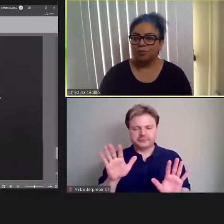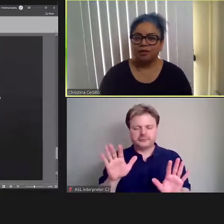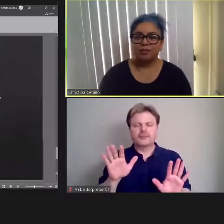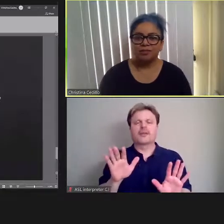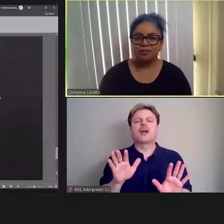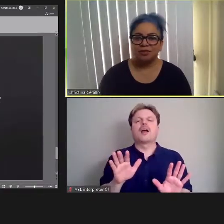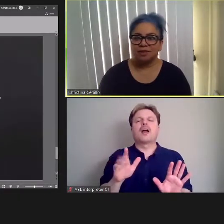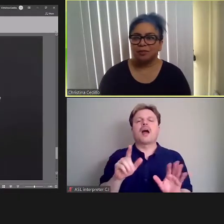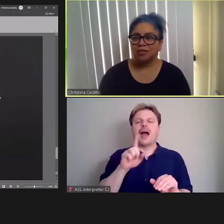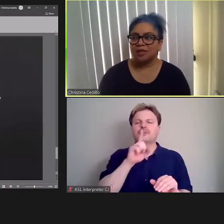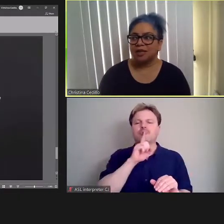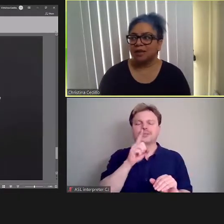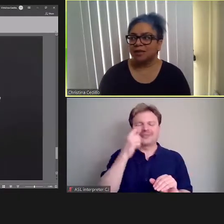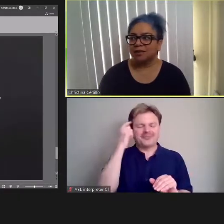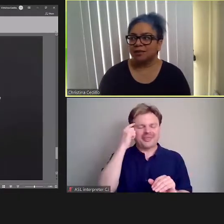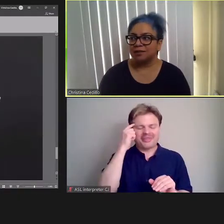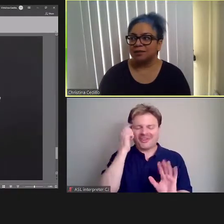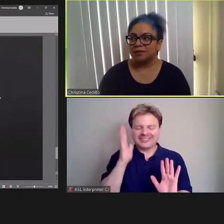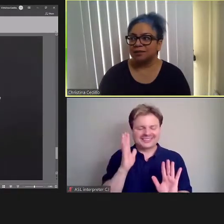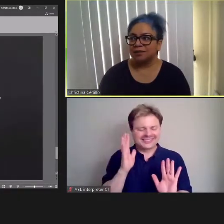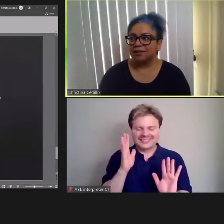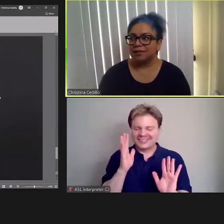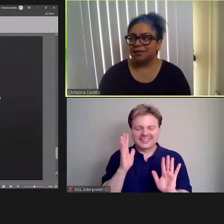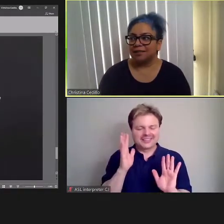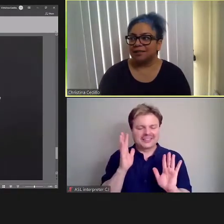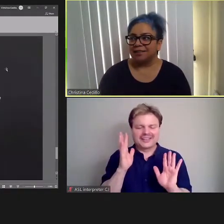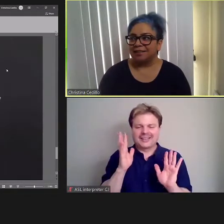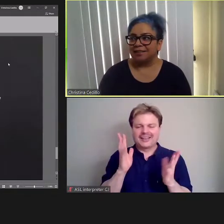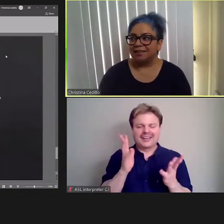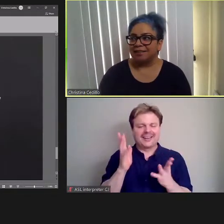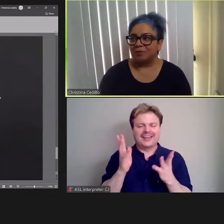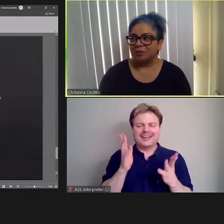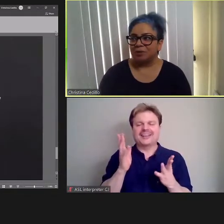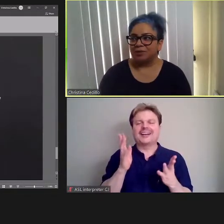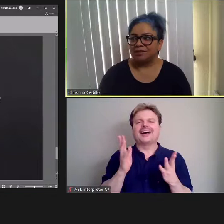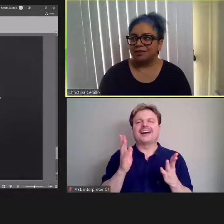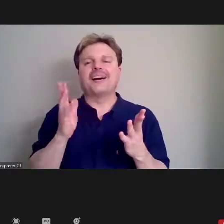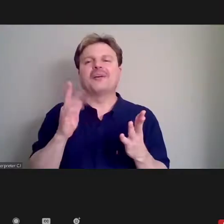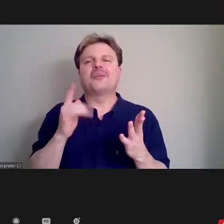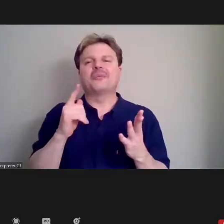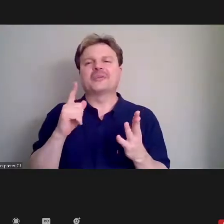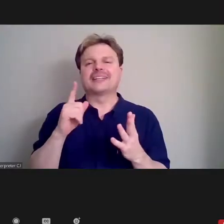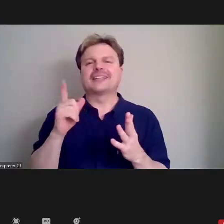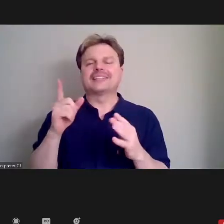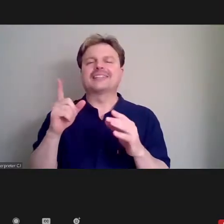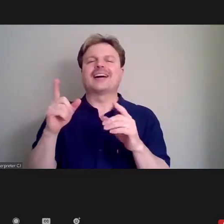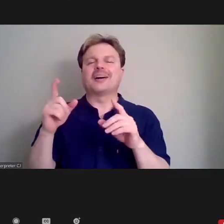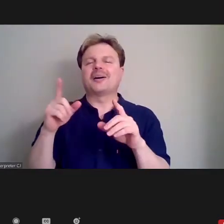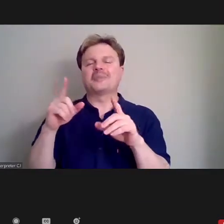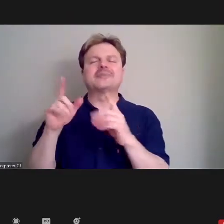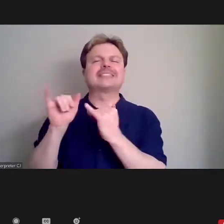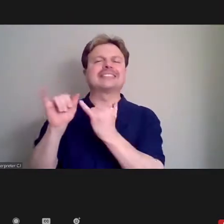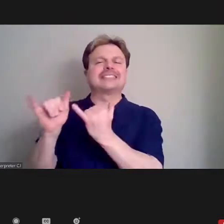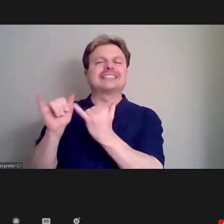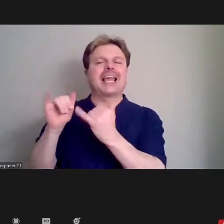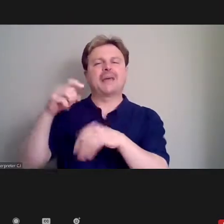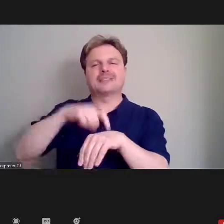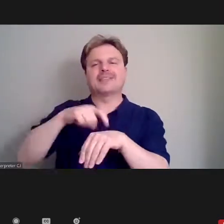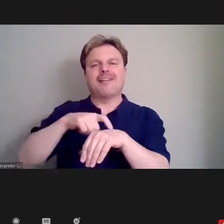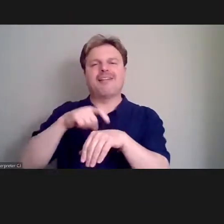I really was under the impression that that we were in the same time zone for some reason.